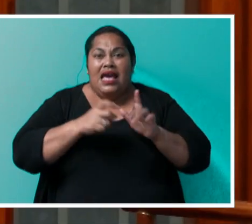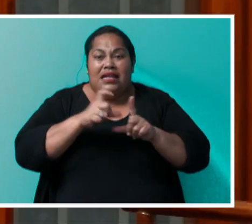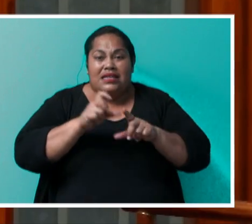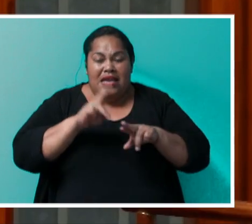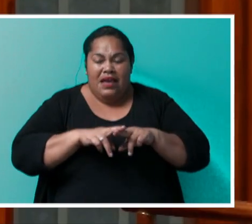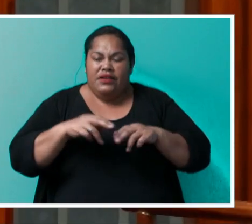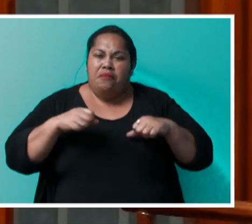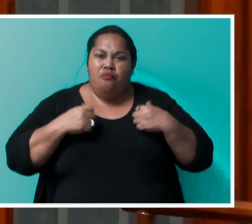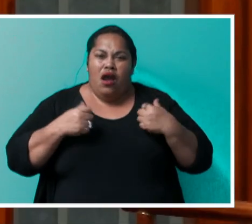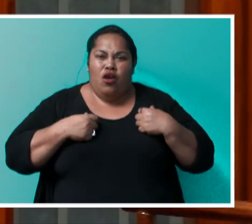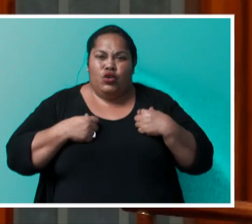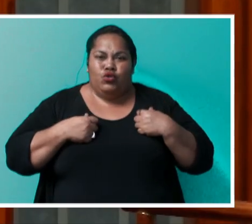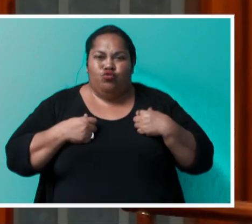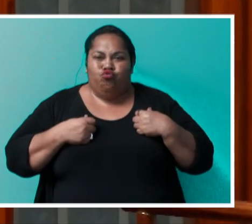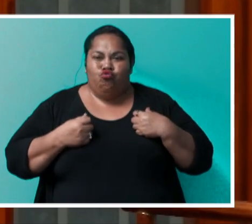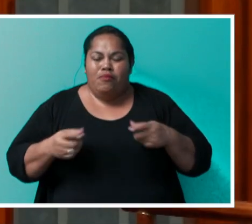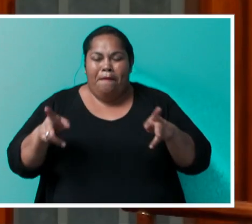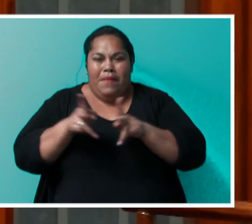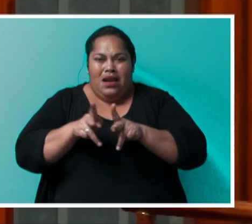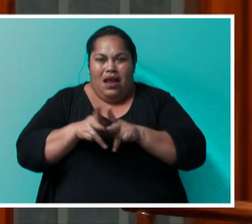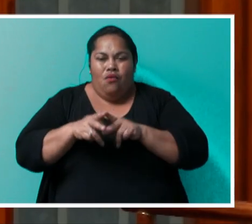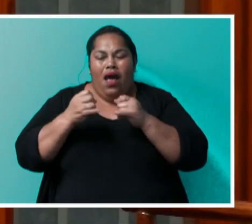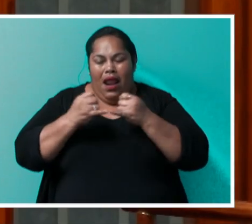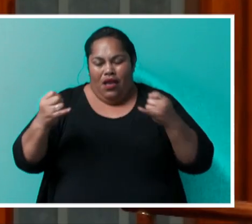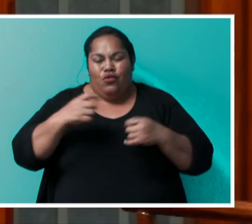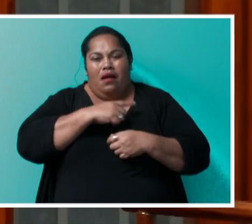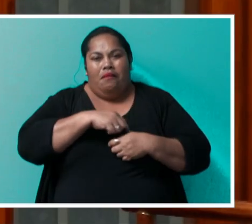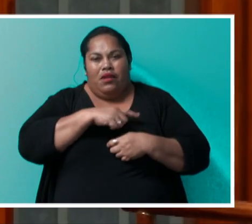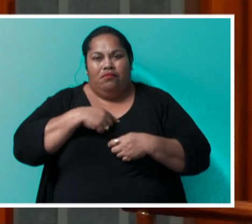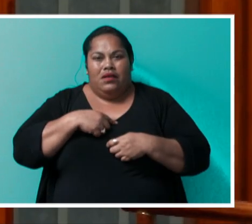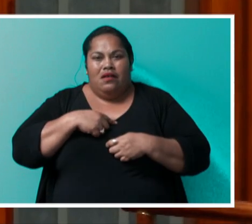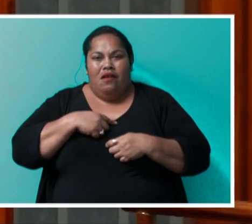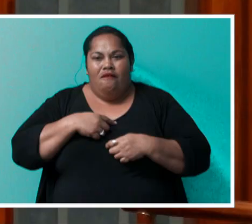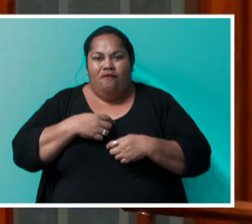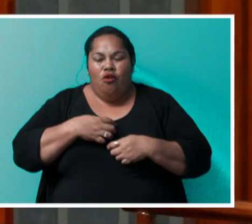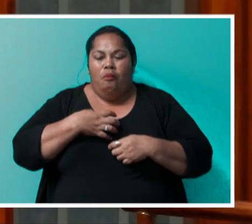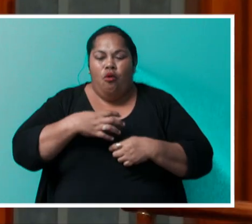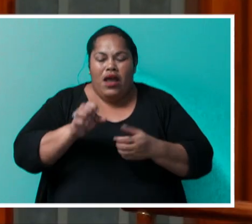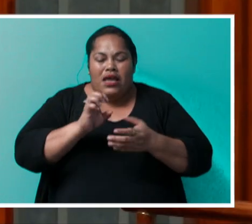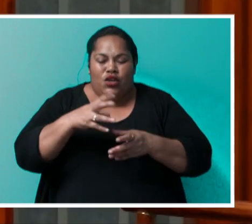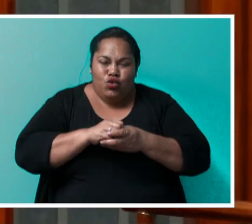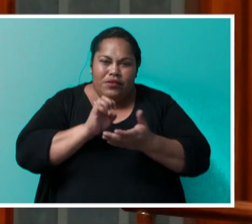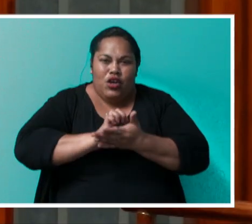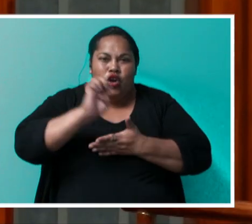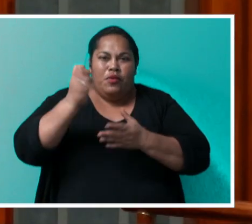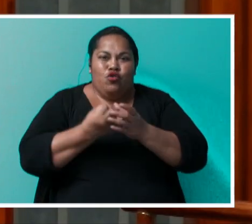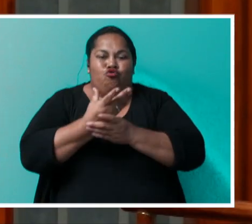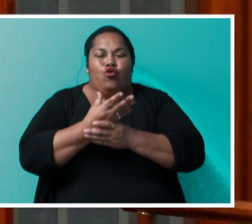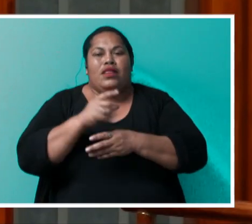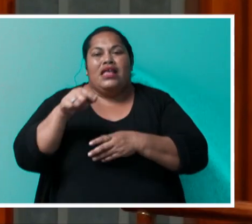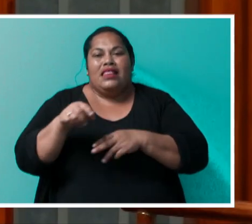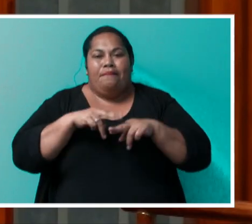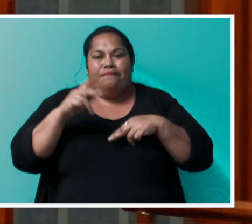this initiative, which aligns with our commitment to fostering inclusive economic growth in the Pacific.